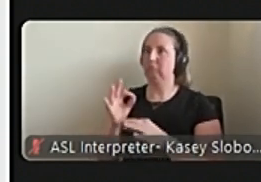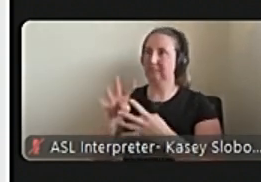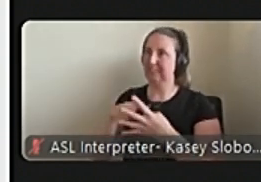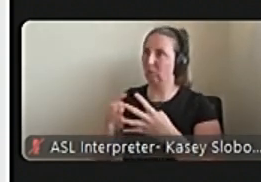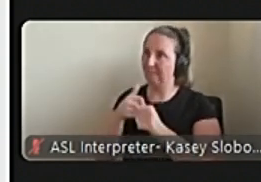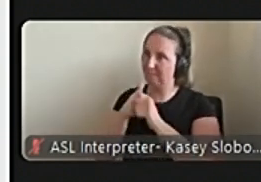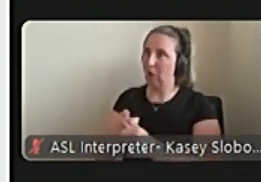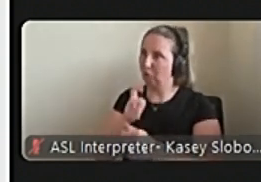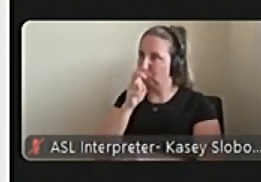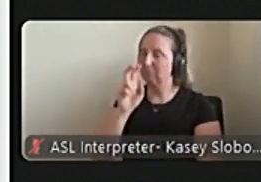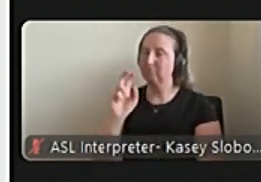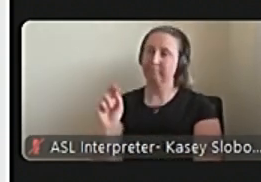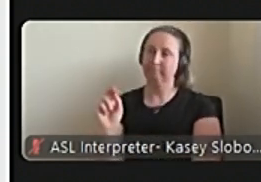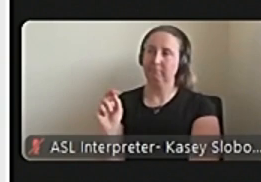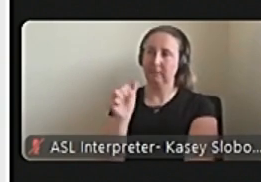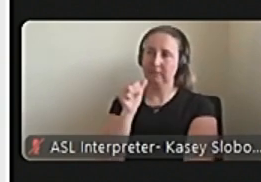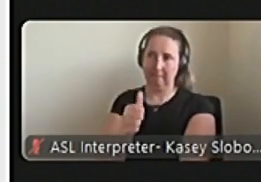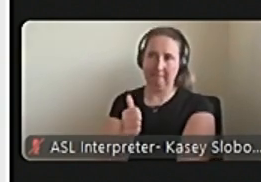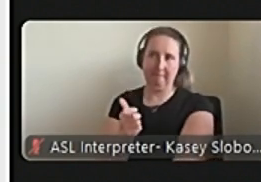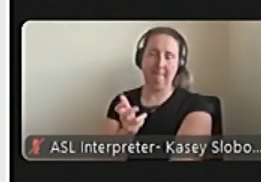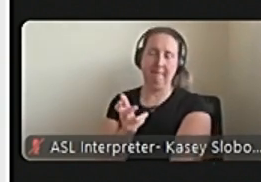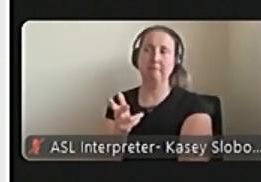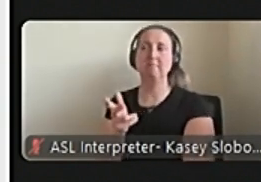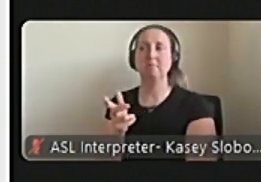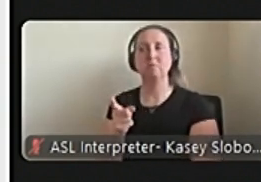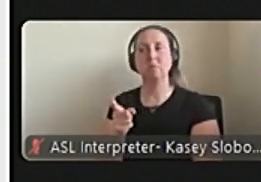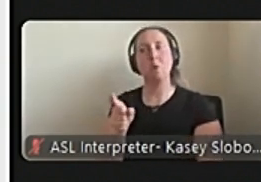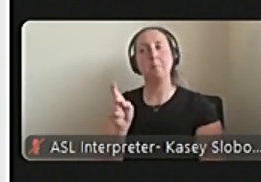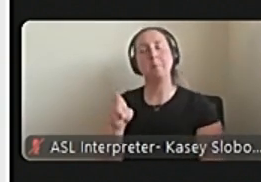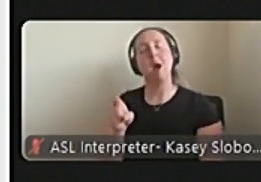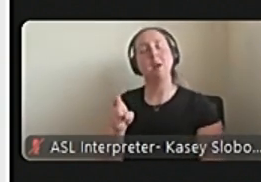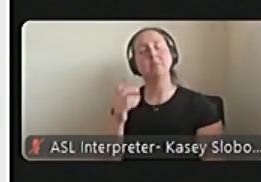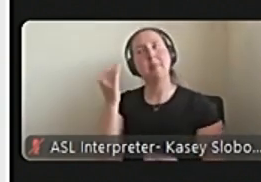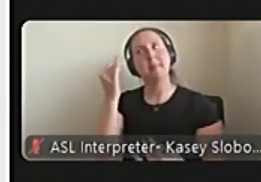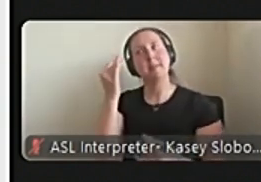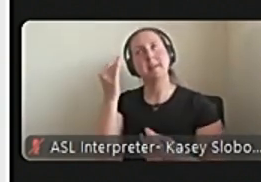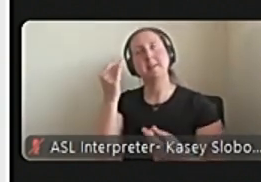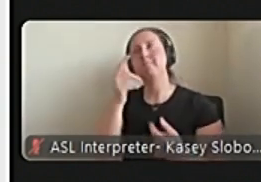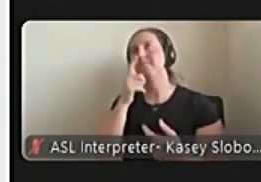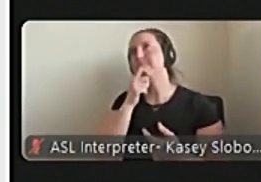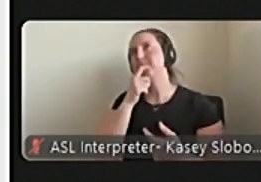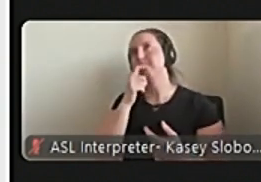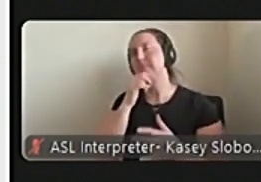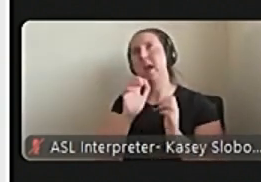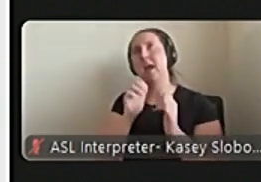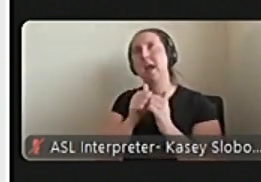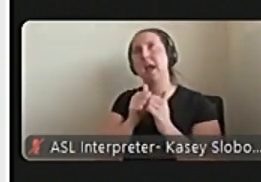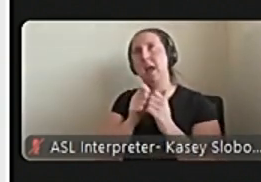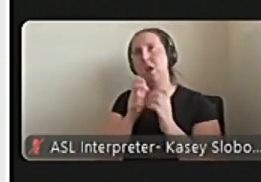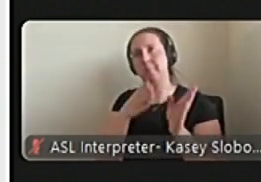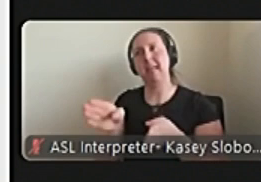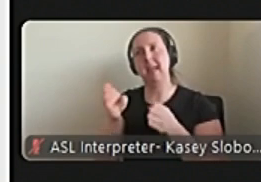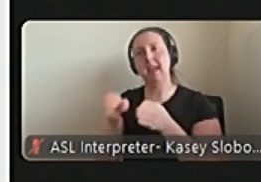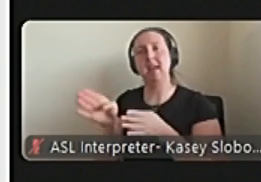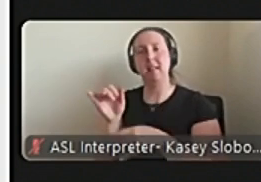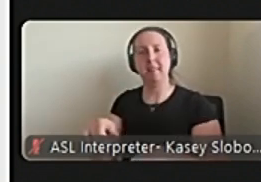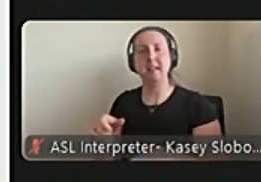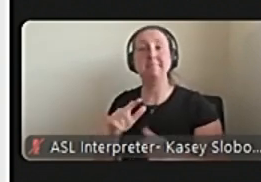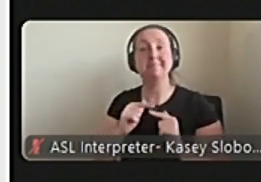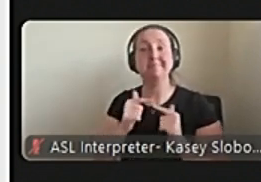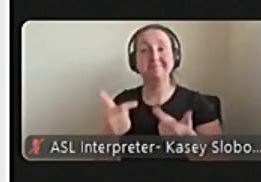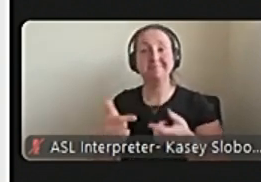be planning how this will look for 90% of us going forward. So here he is. This is the last portrait